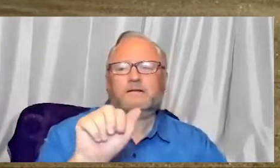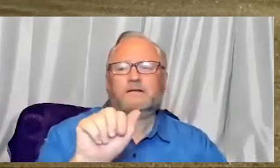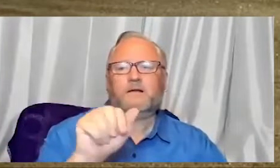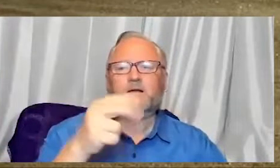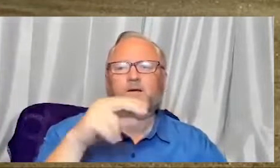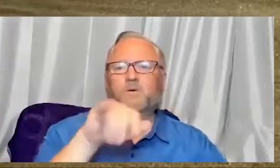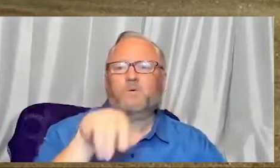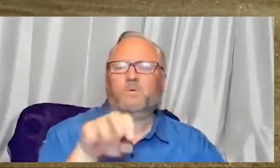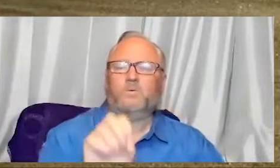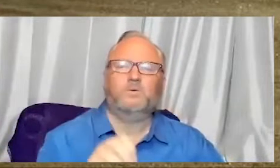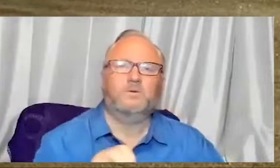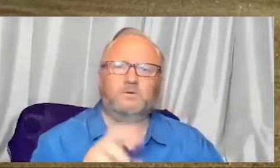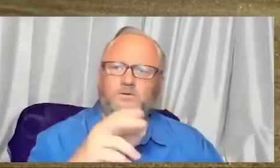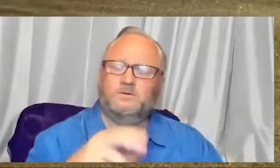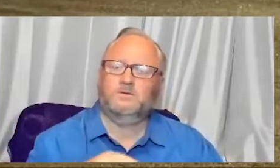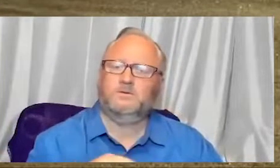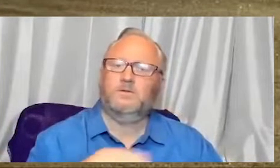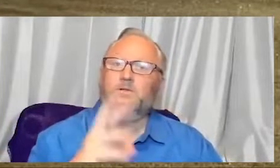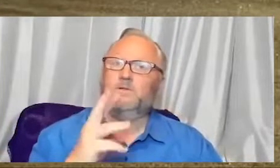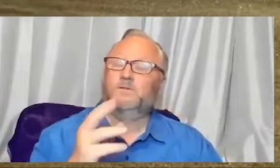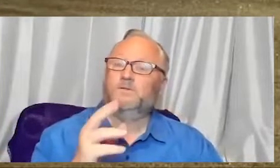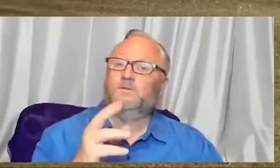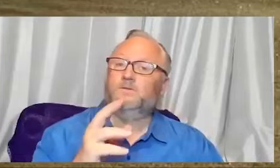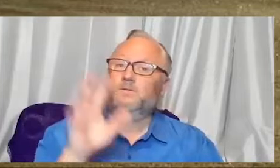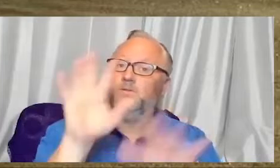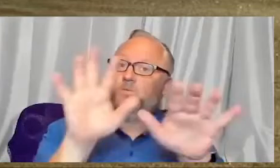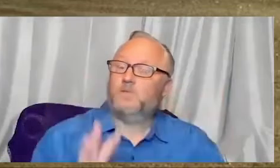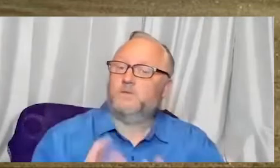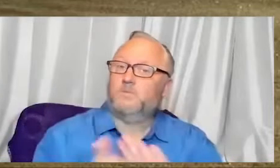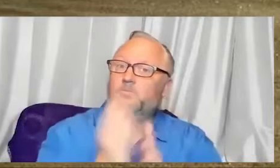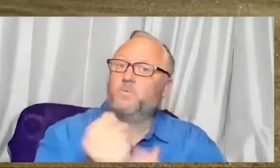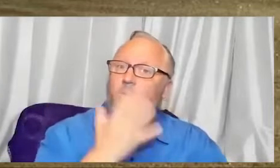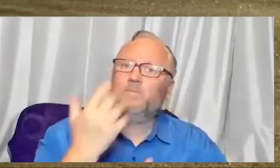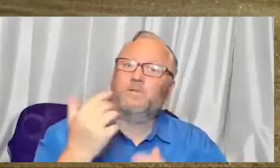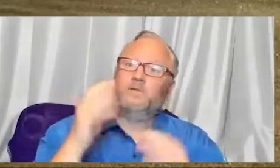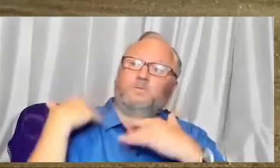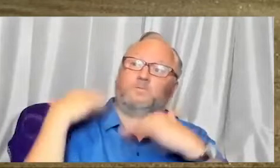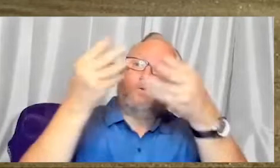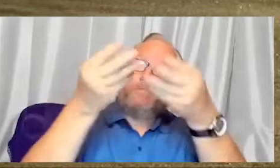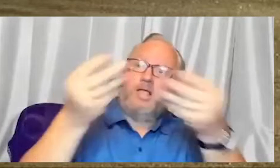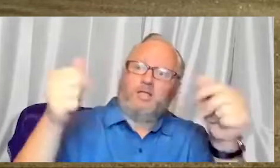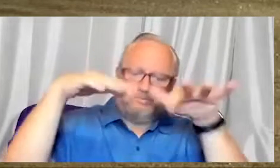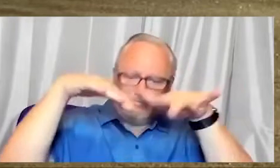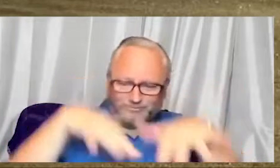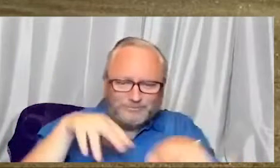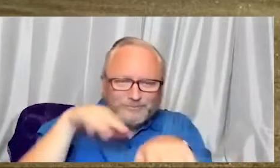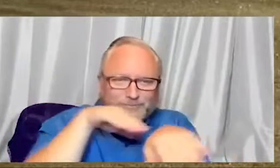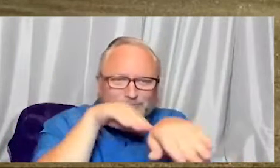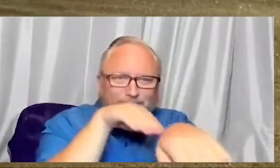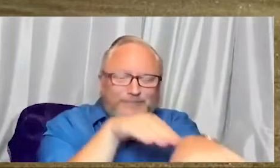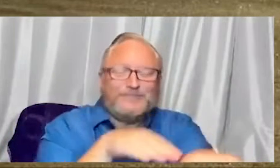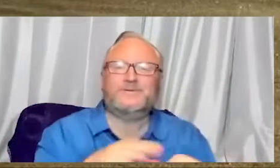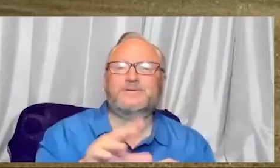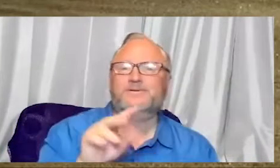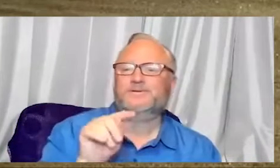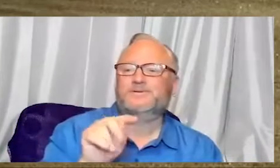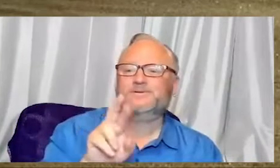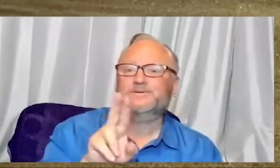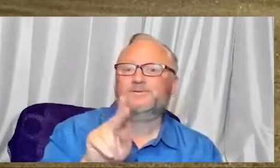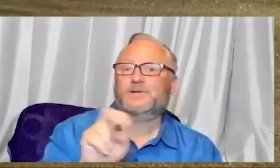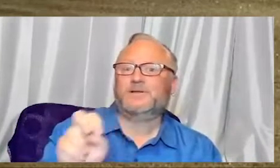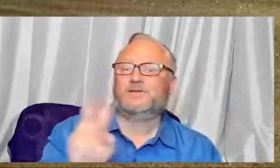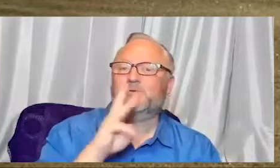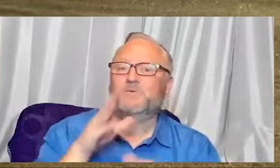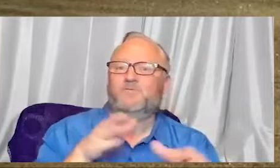melt into the streams and babbling brooks below. I am the Truckee River flowing from California